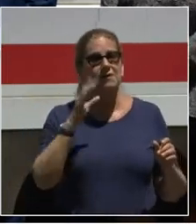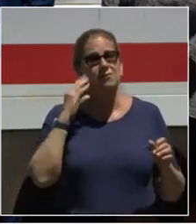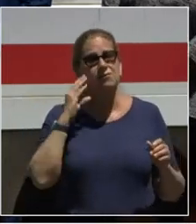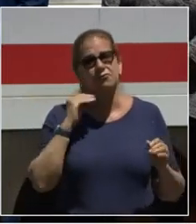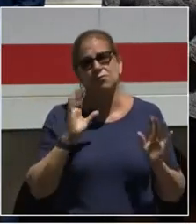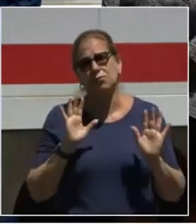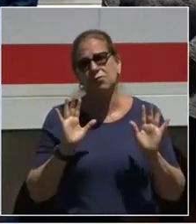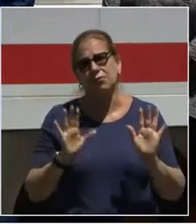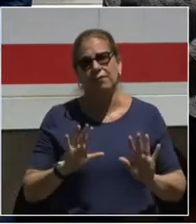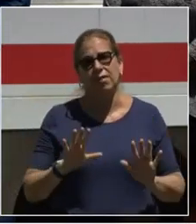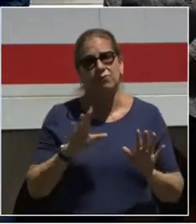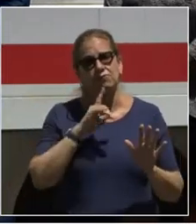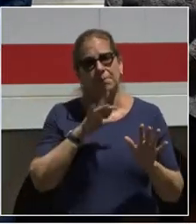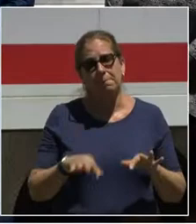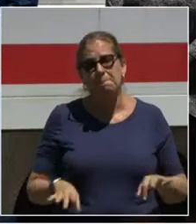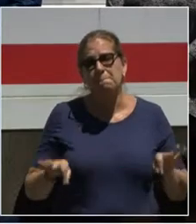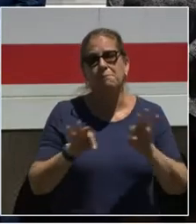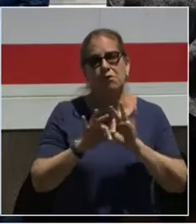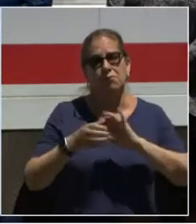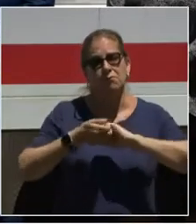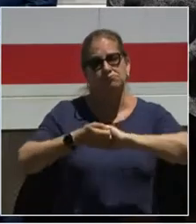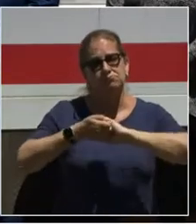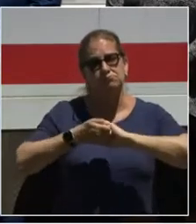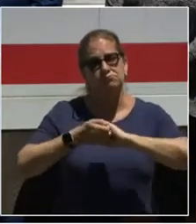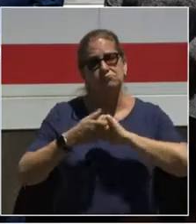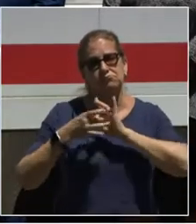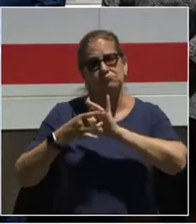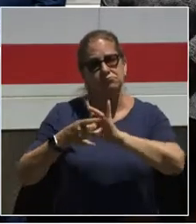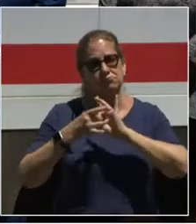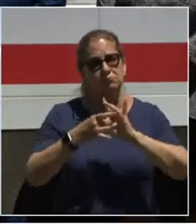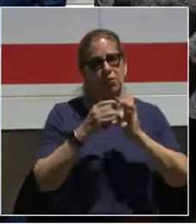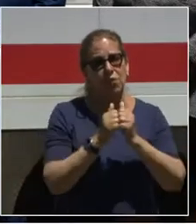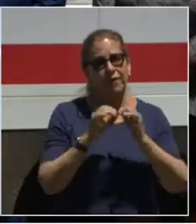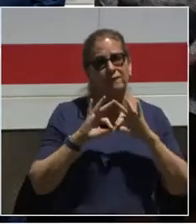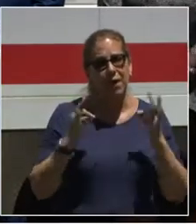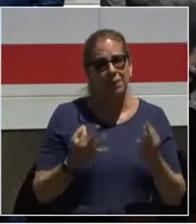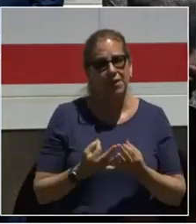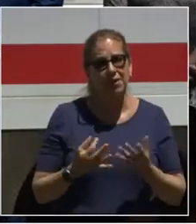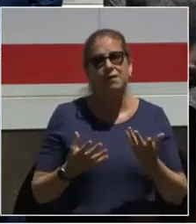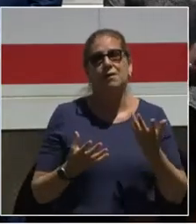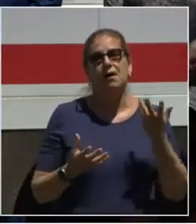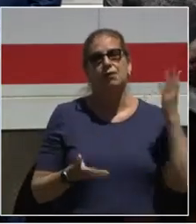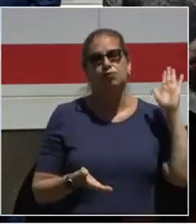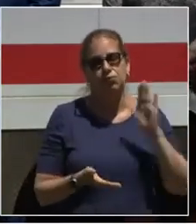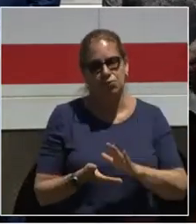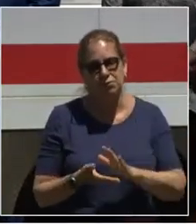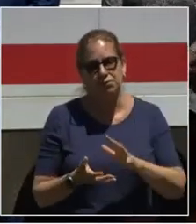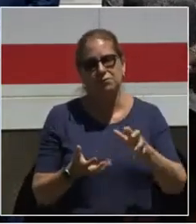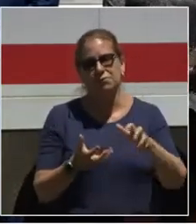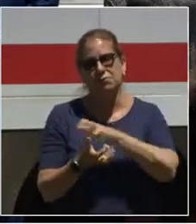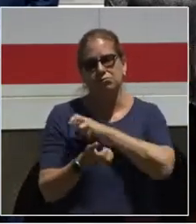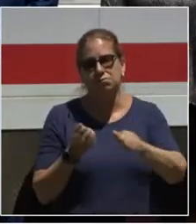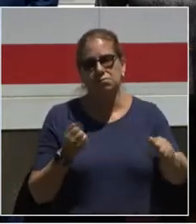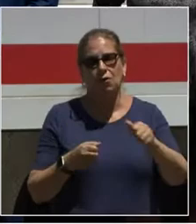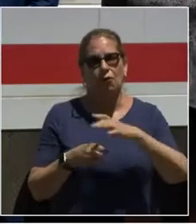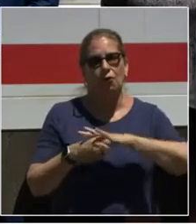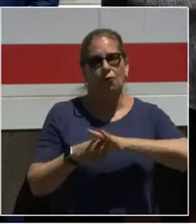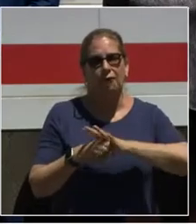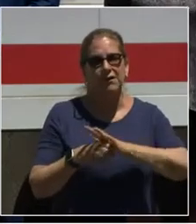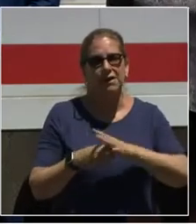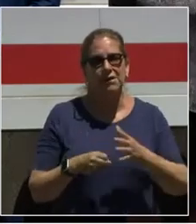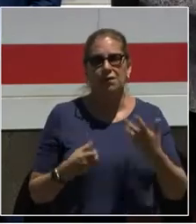and the numbers are certainly declining for COVID-19, we don't want to have another outbreak of something else that can be prevented. So I hope